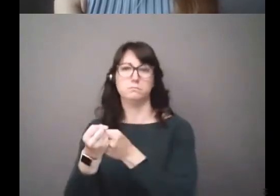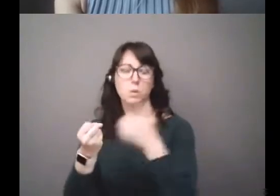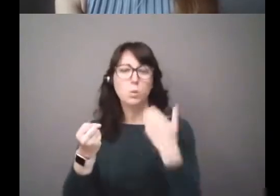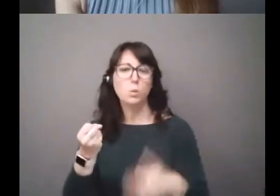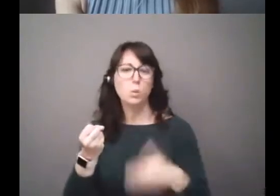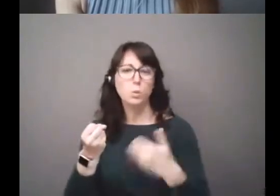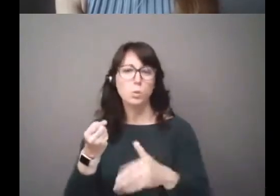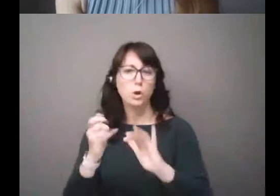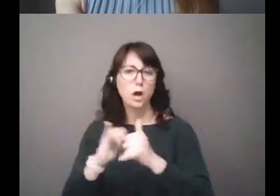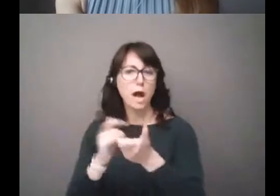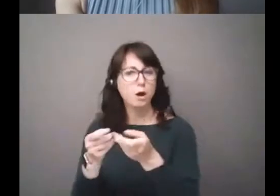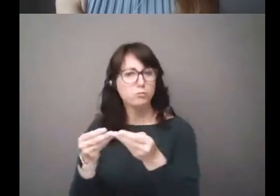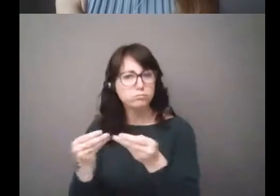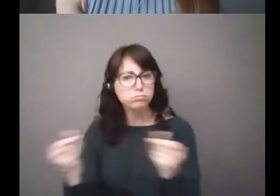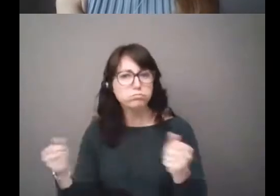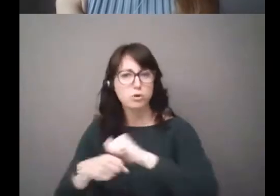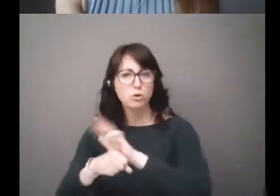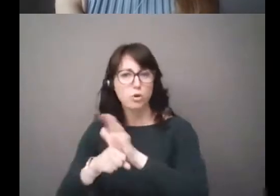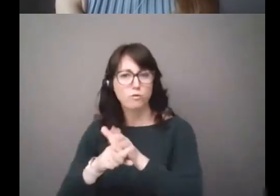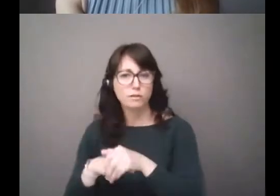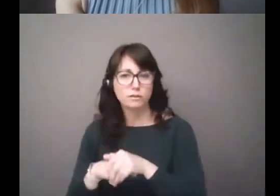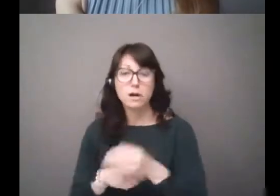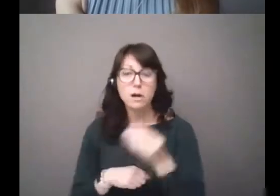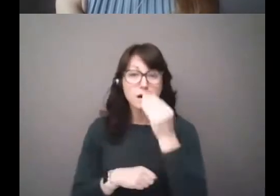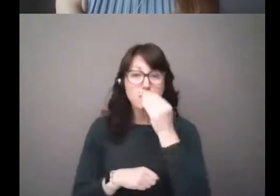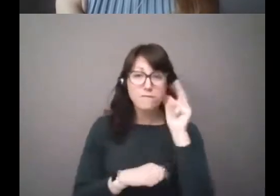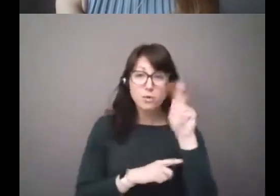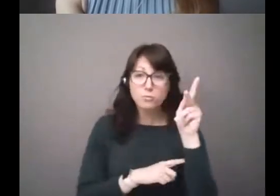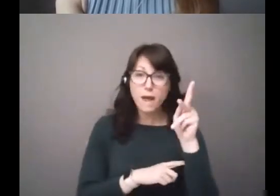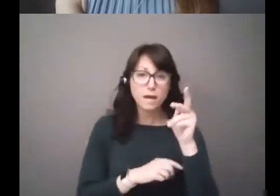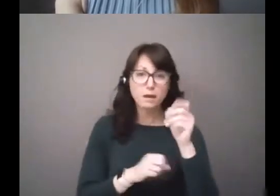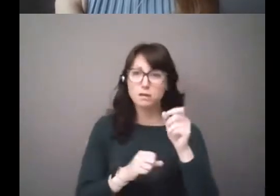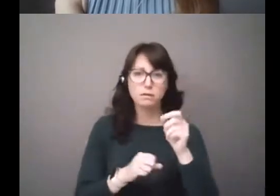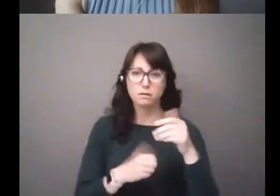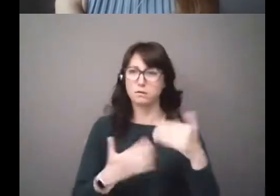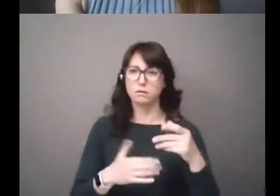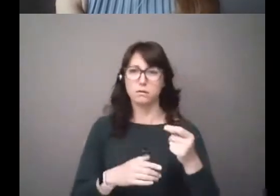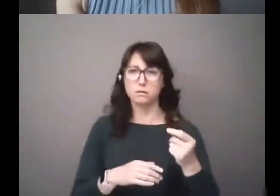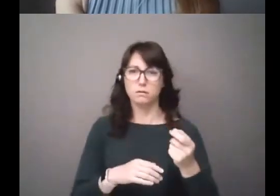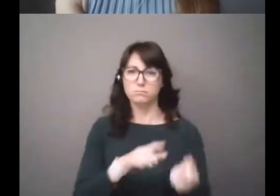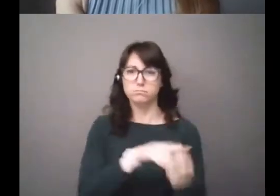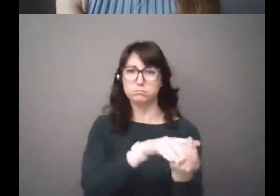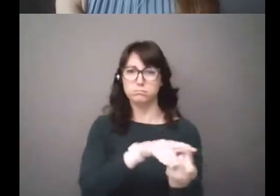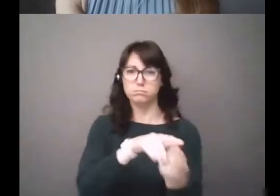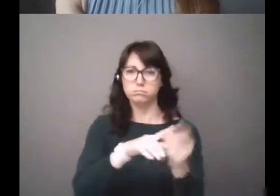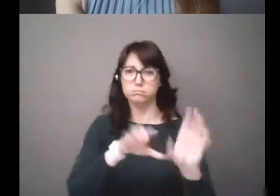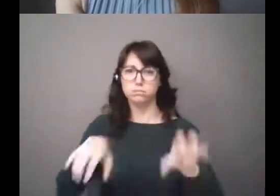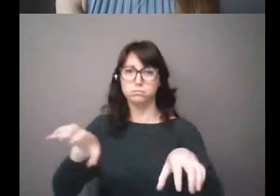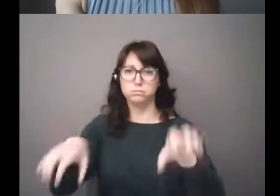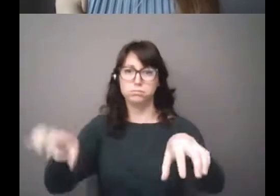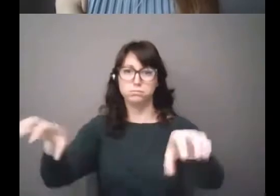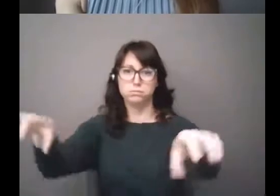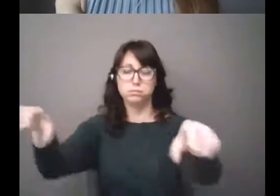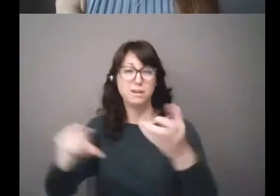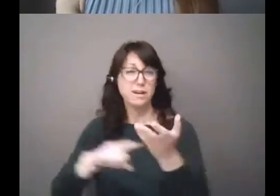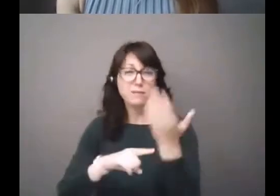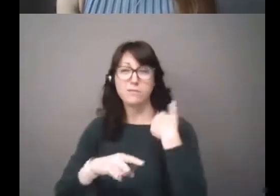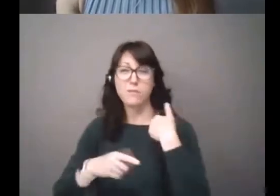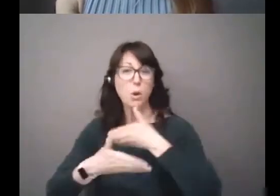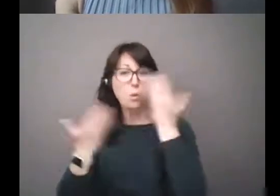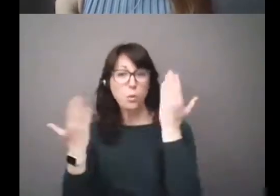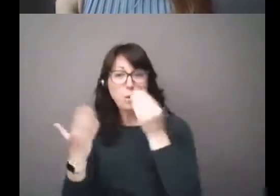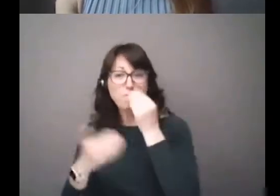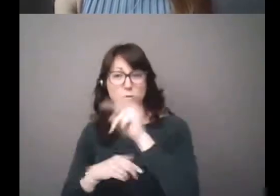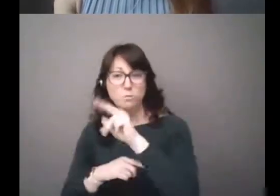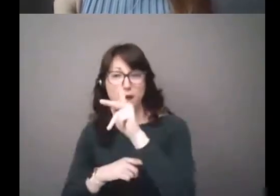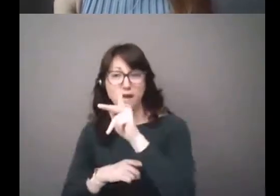to the COVID. Food banks have popped up like stores. I mean, places that didn't have food banks have them now.